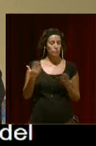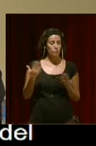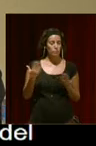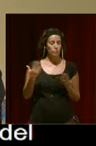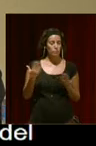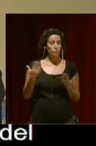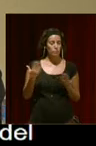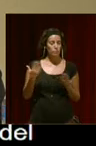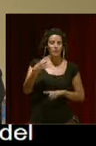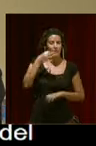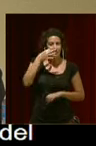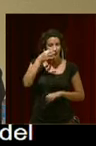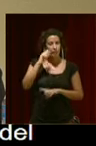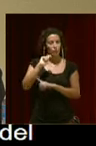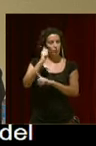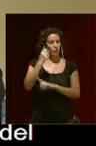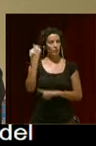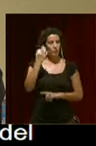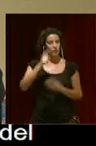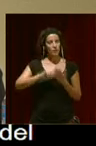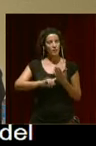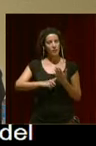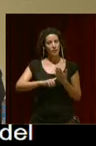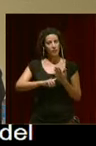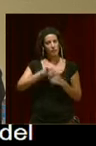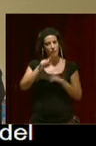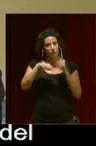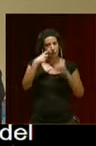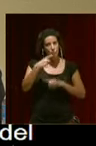would be as practical as possible.